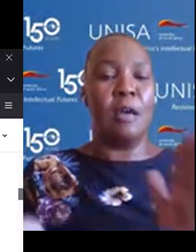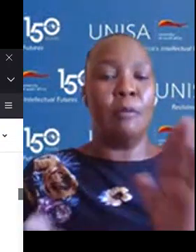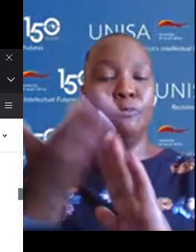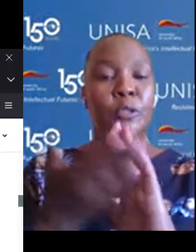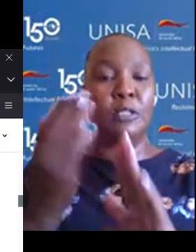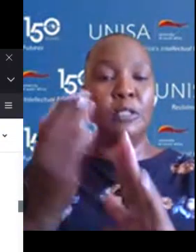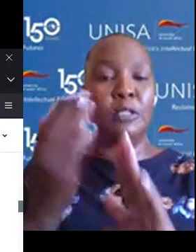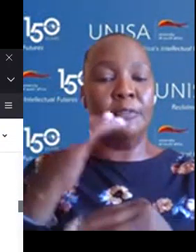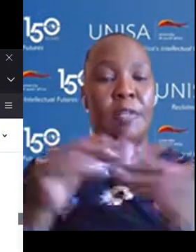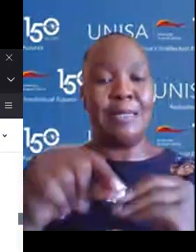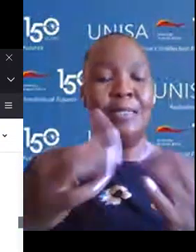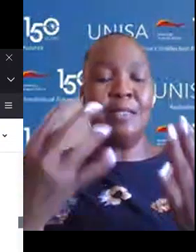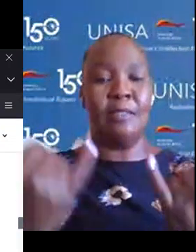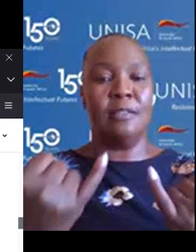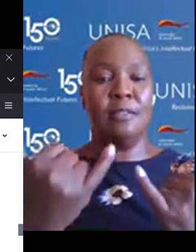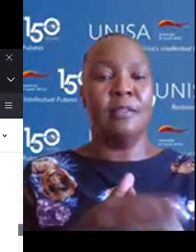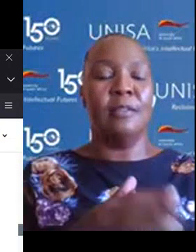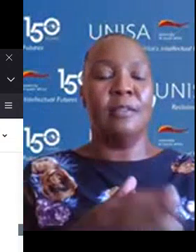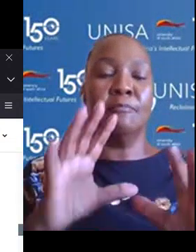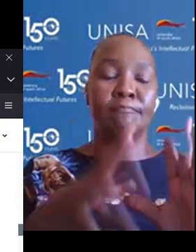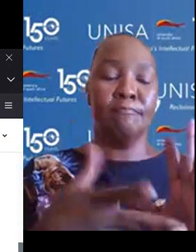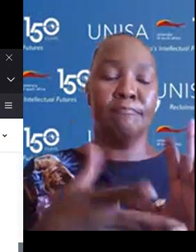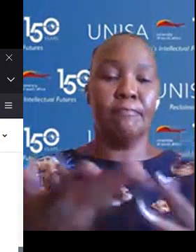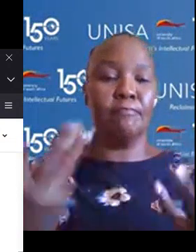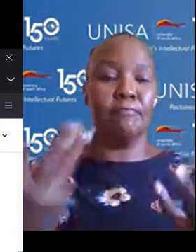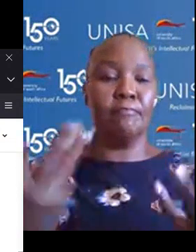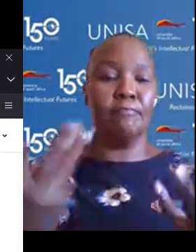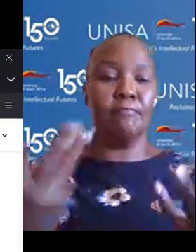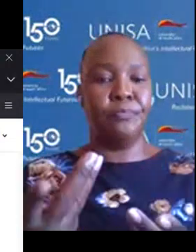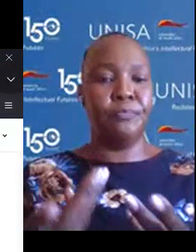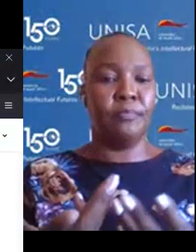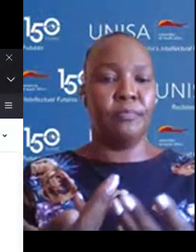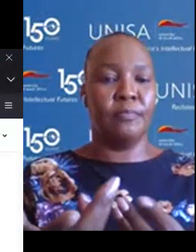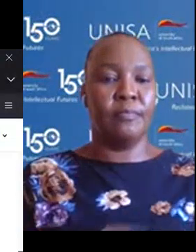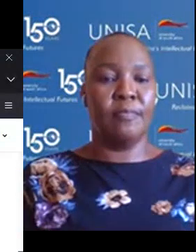And then we can make sure that everybody